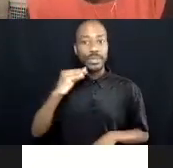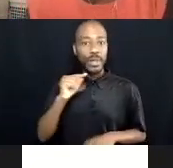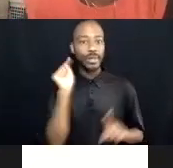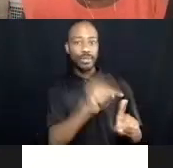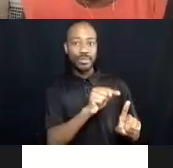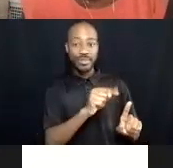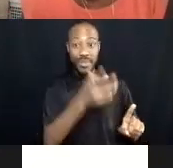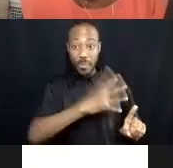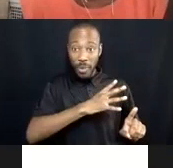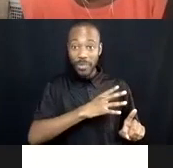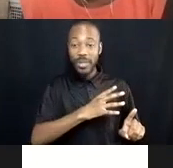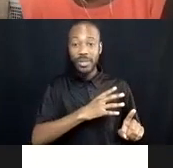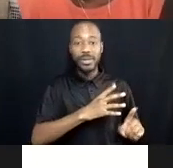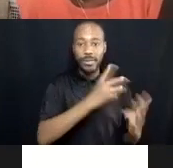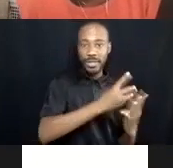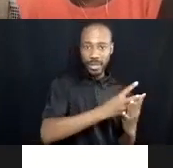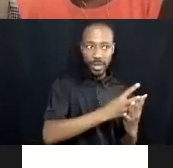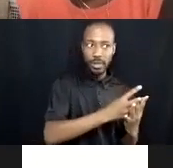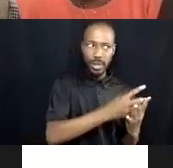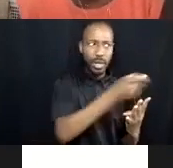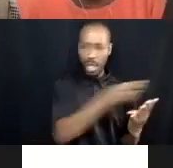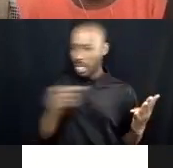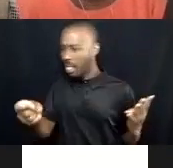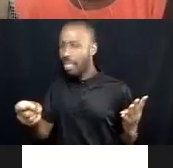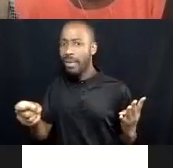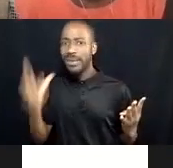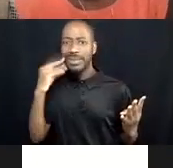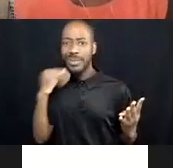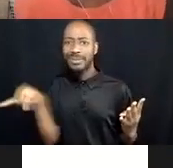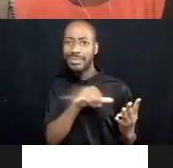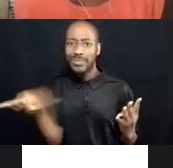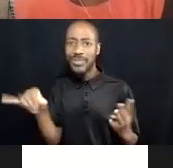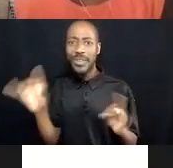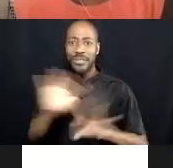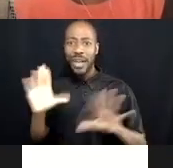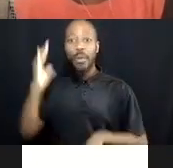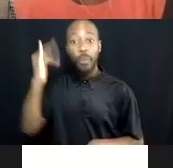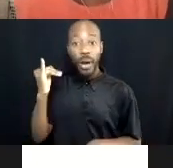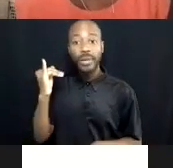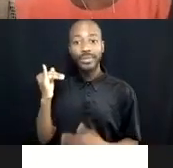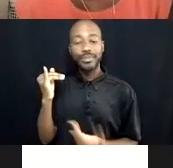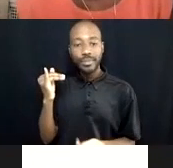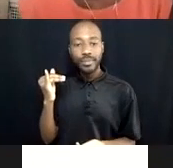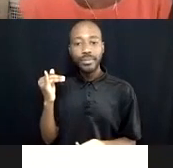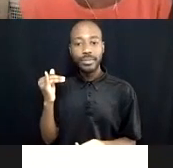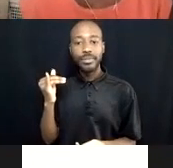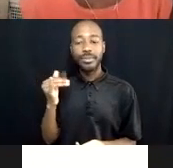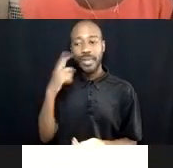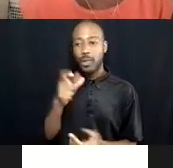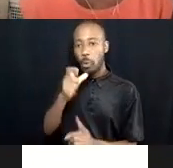the gender-based violence she experienced in the men's facility. And because of her particular, because of who she